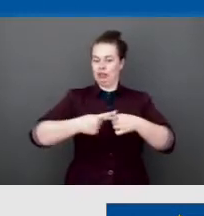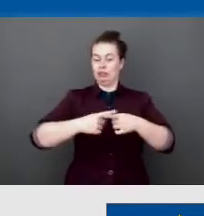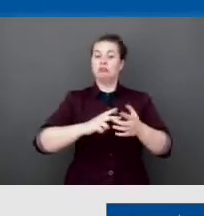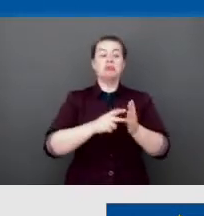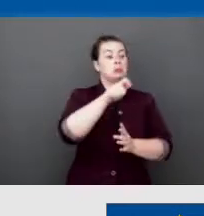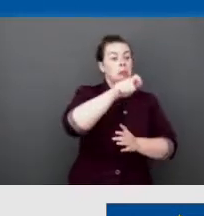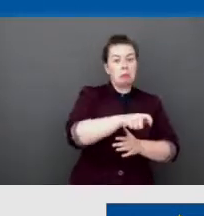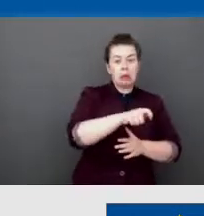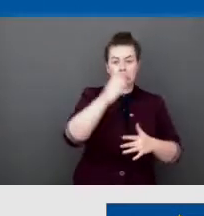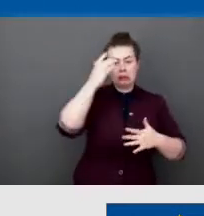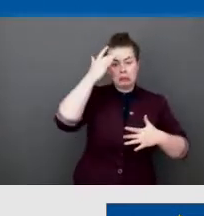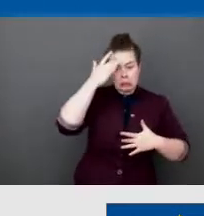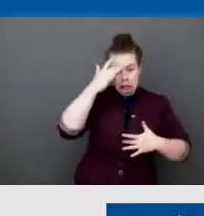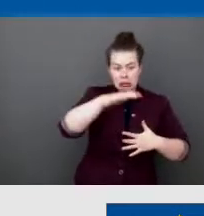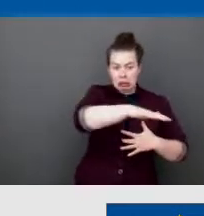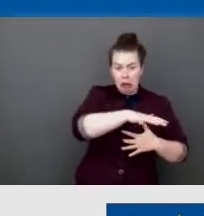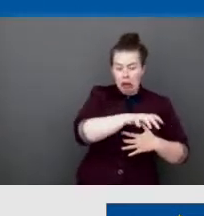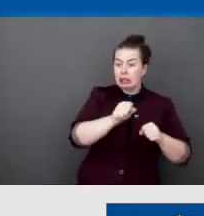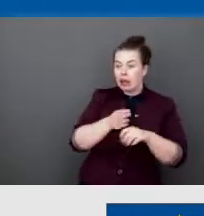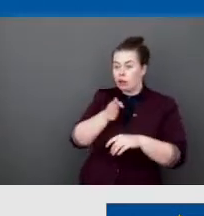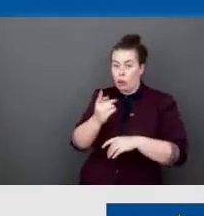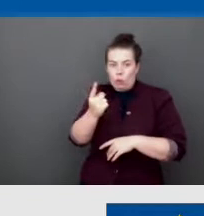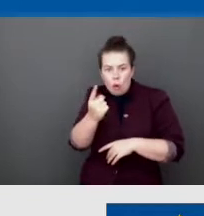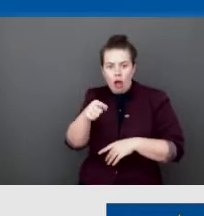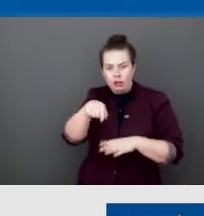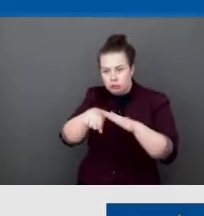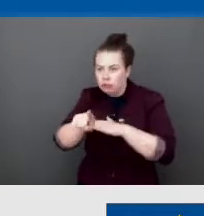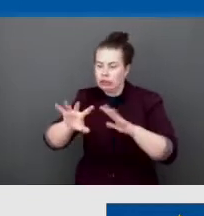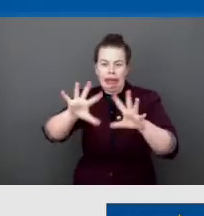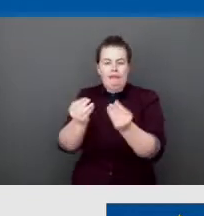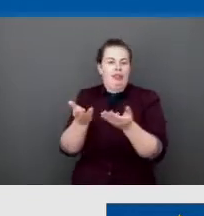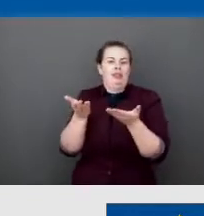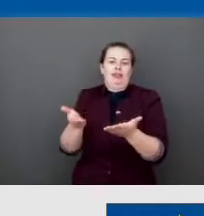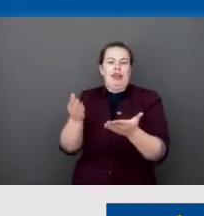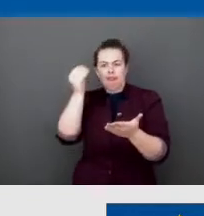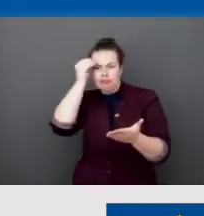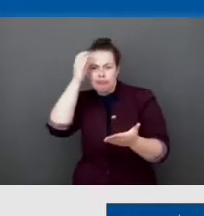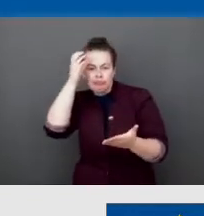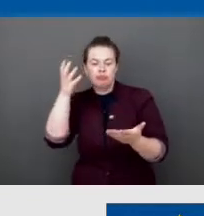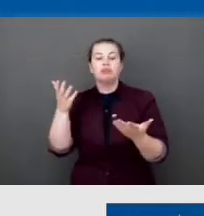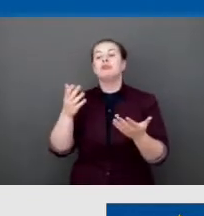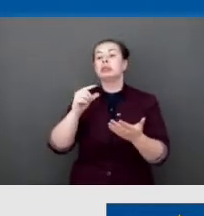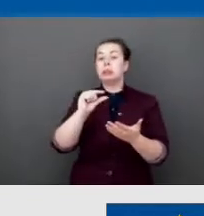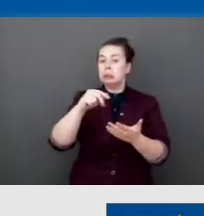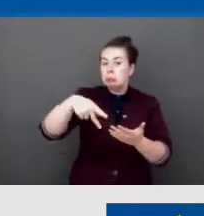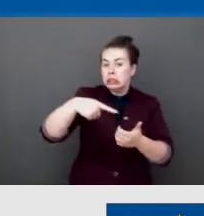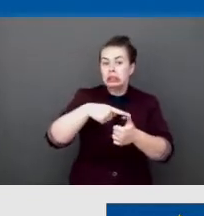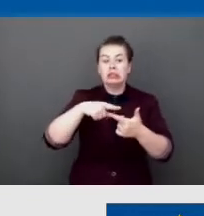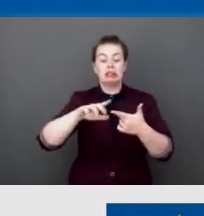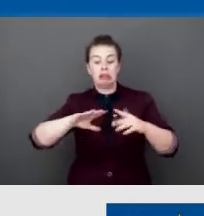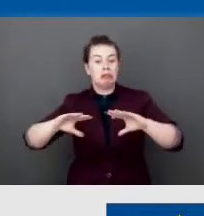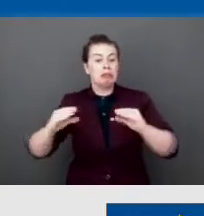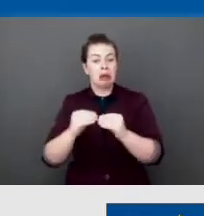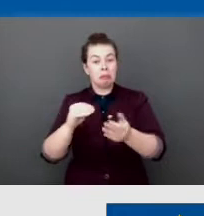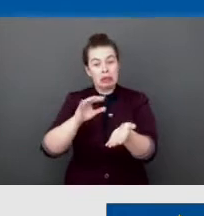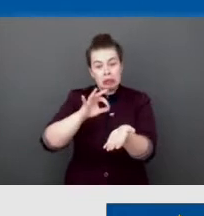serve as the first point of contact and the main coordinator of care for people in the area. Multidisciplinary teams,